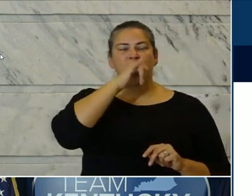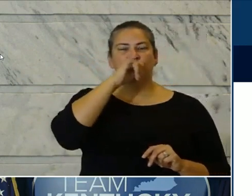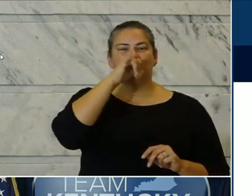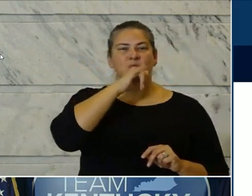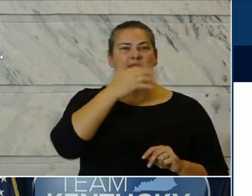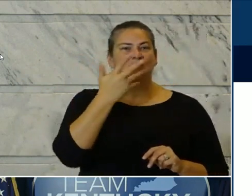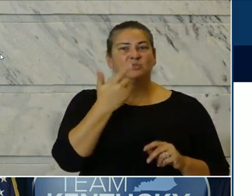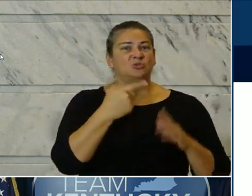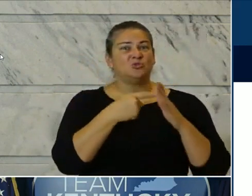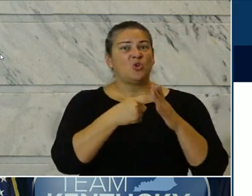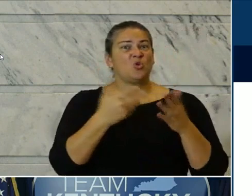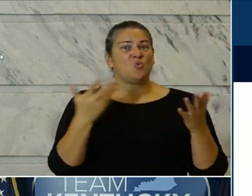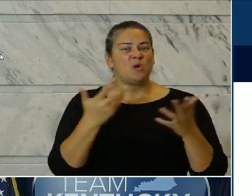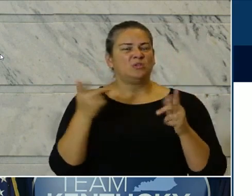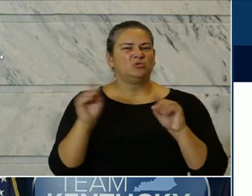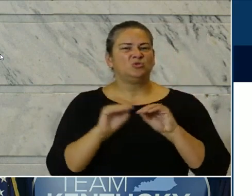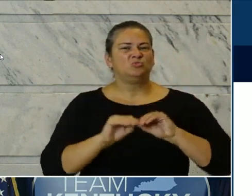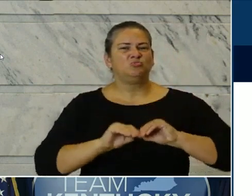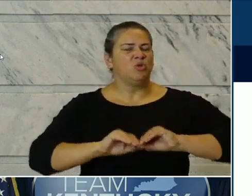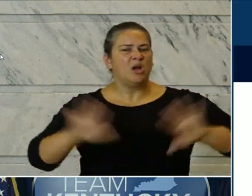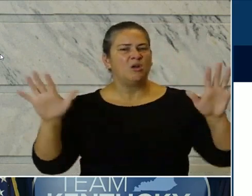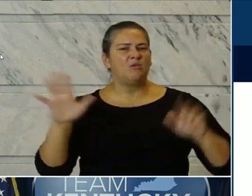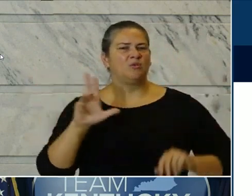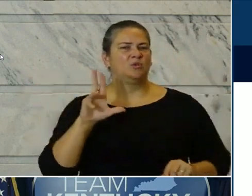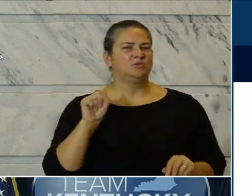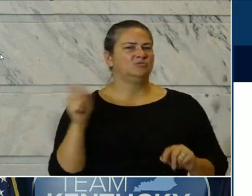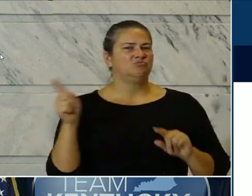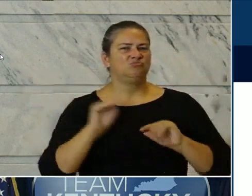spreading throughout the country.